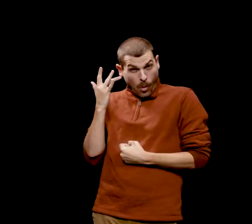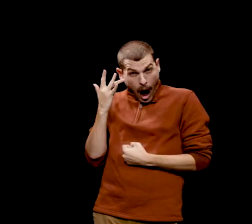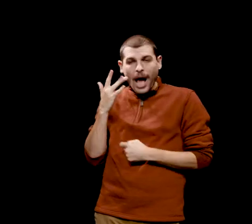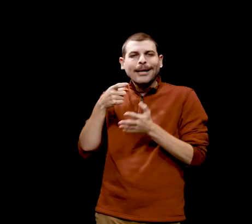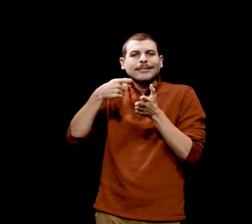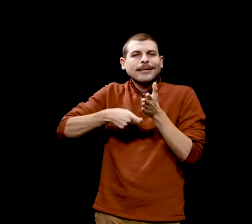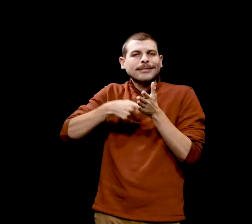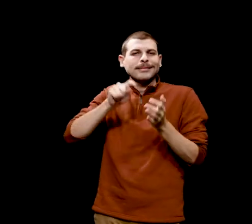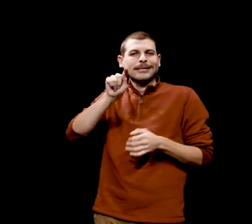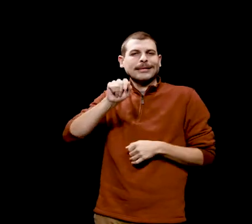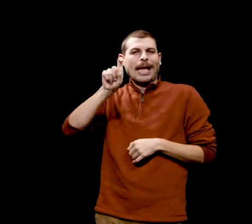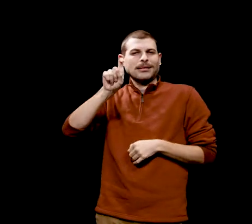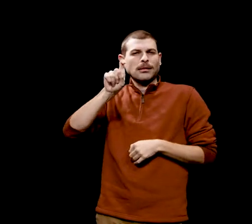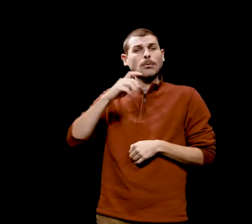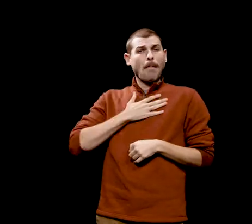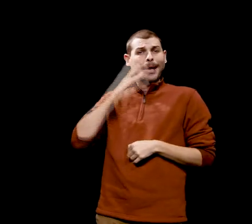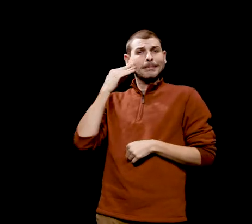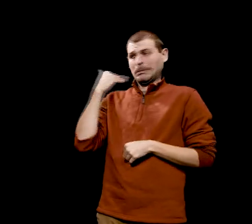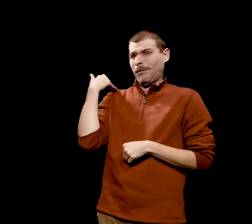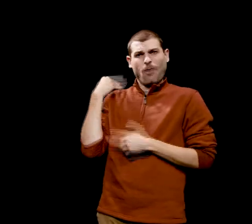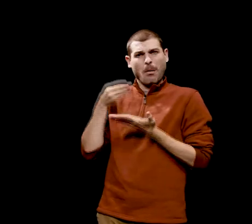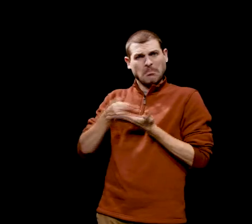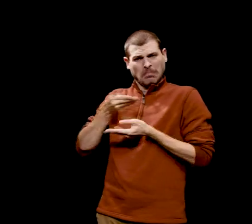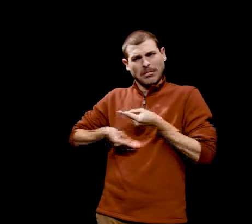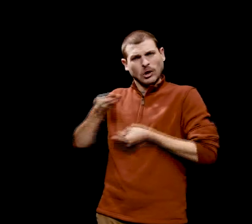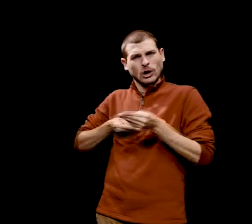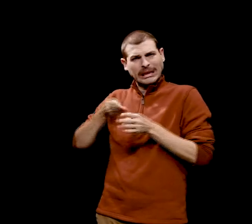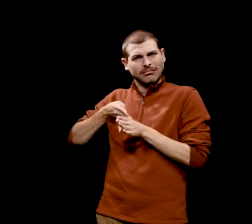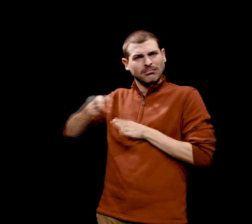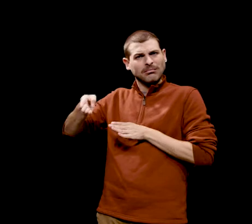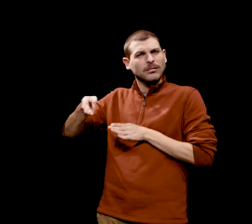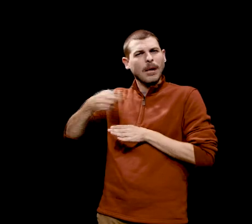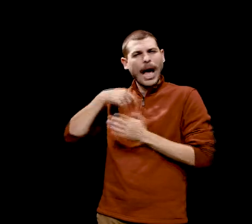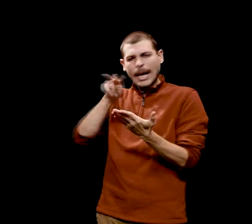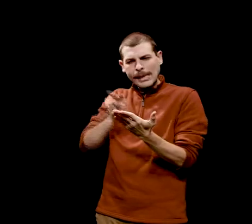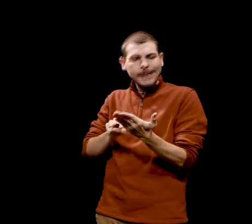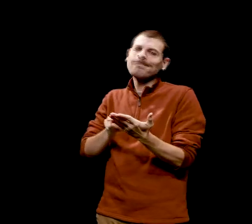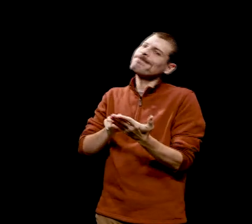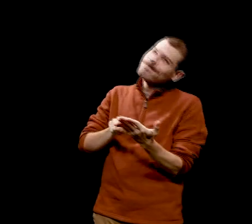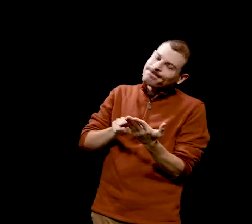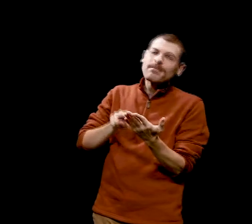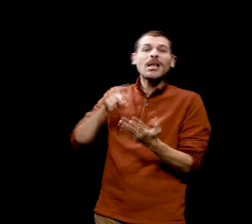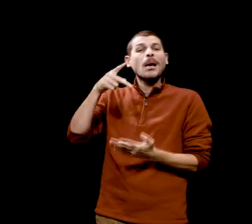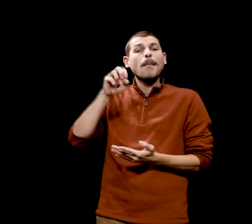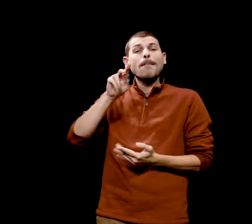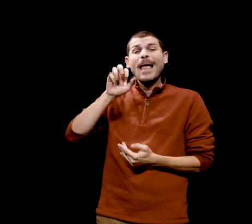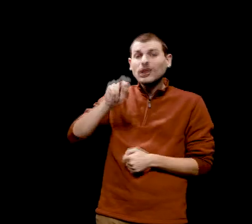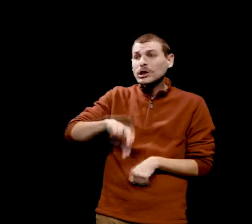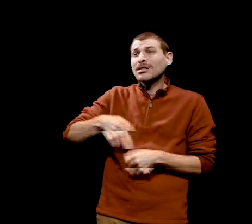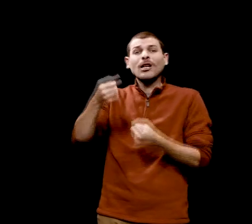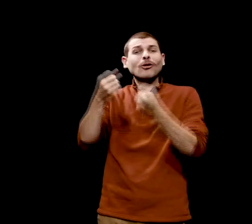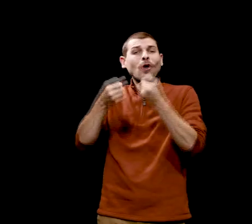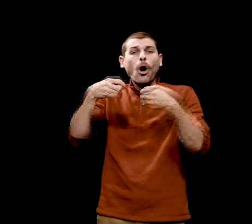taxing mechanism. And those concerns were realized when it turned out that everything from people's pensions, automobile